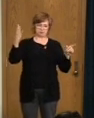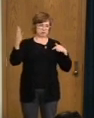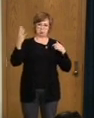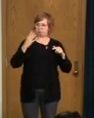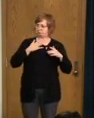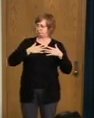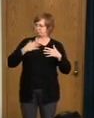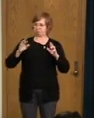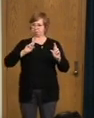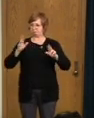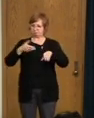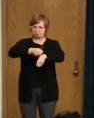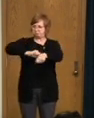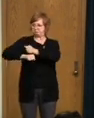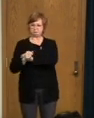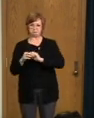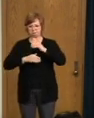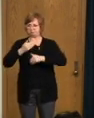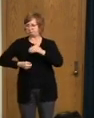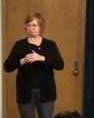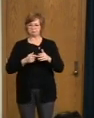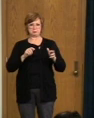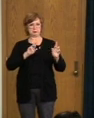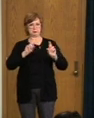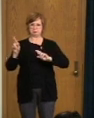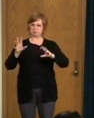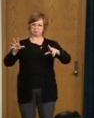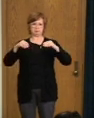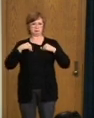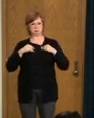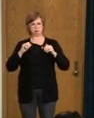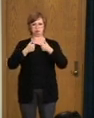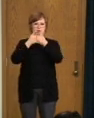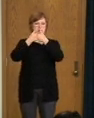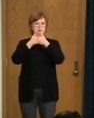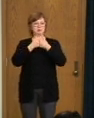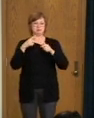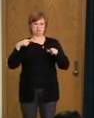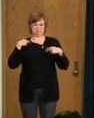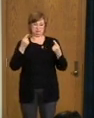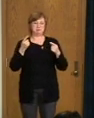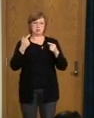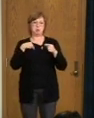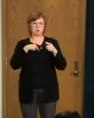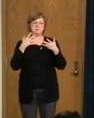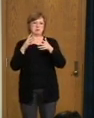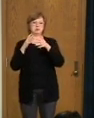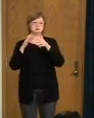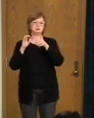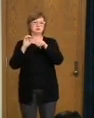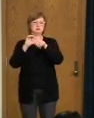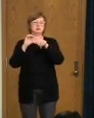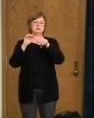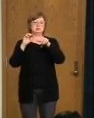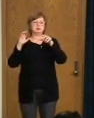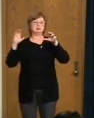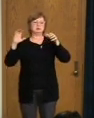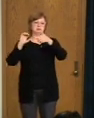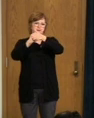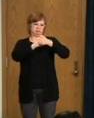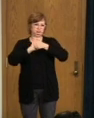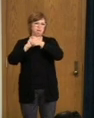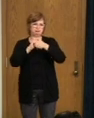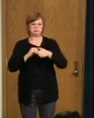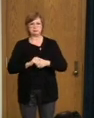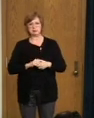we have all faced, and you've done so together. So today, as we approach the Christmas season and then the